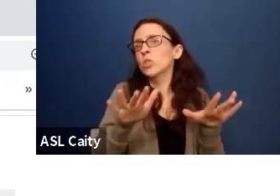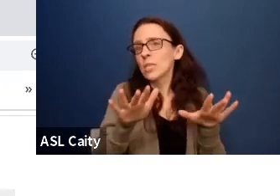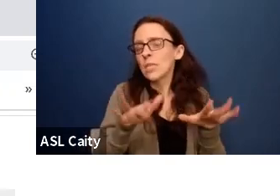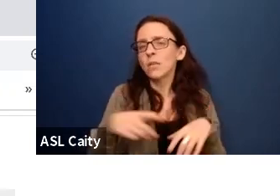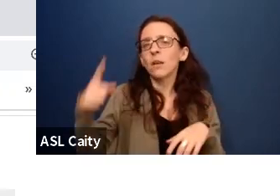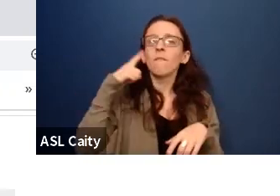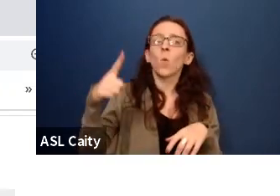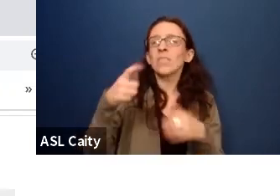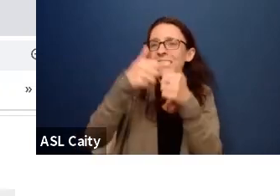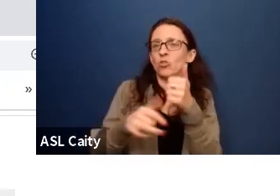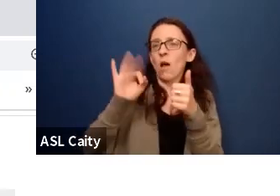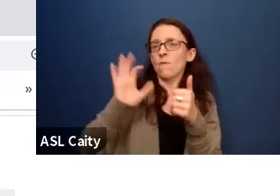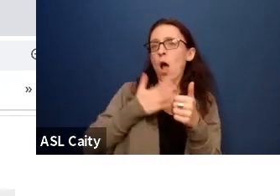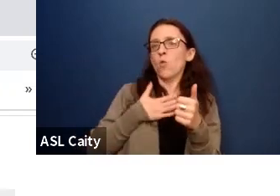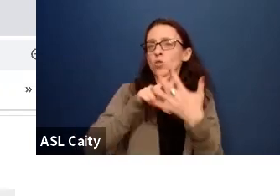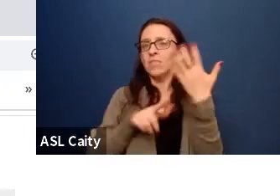each of the models proposed,